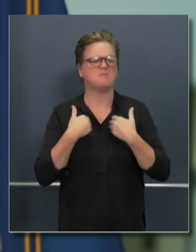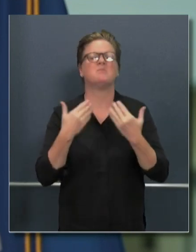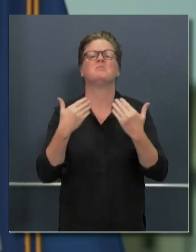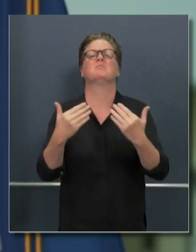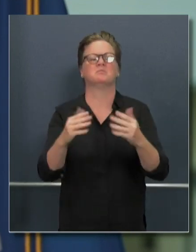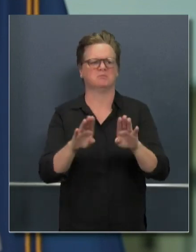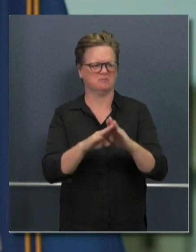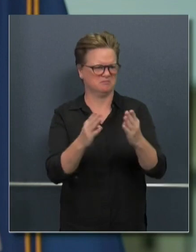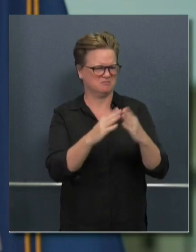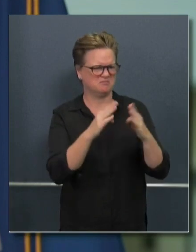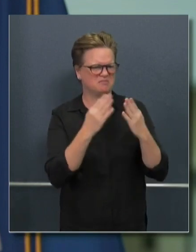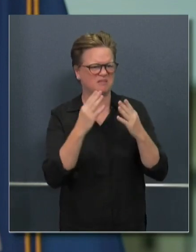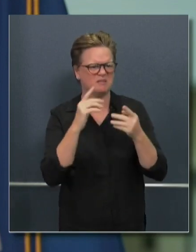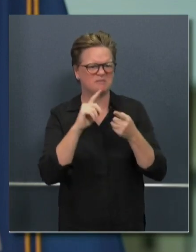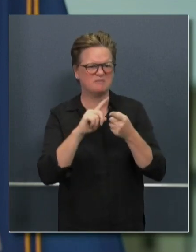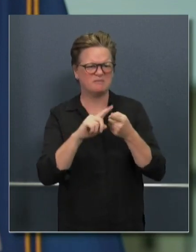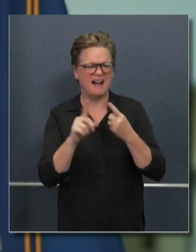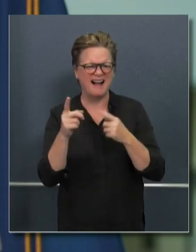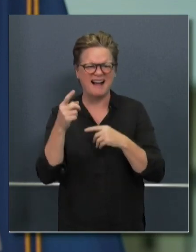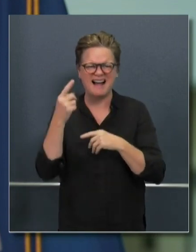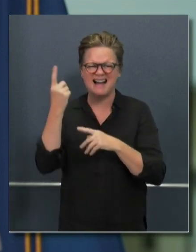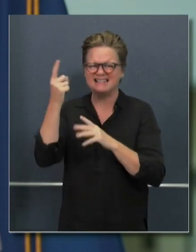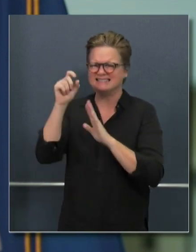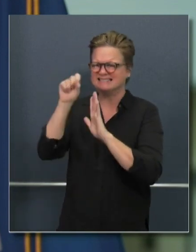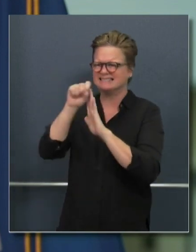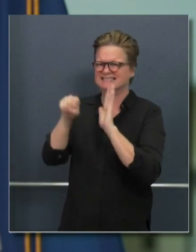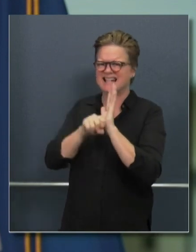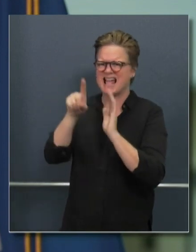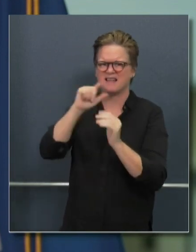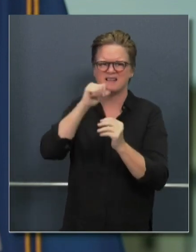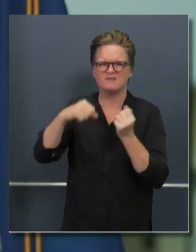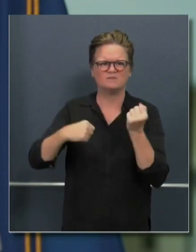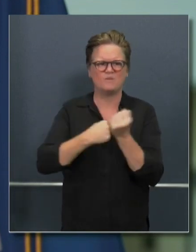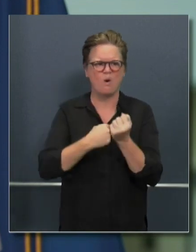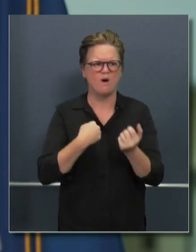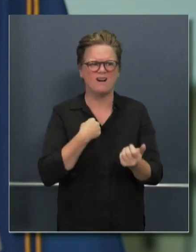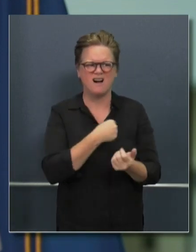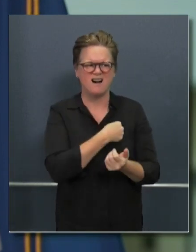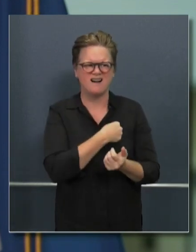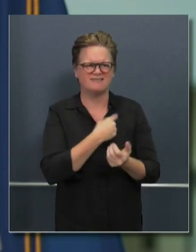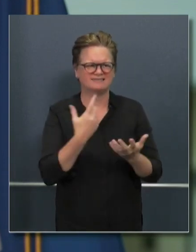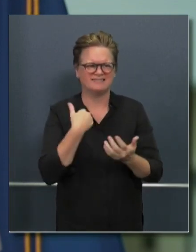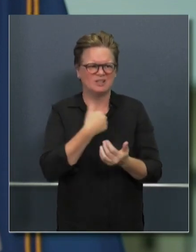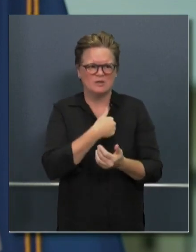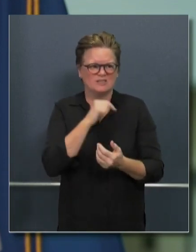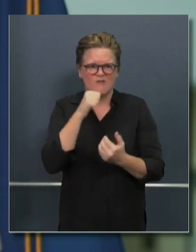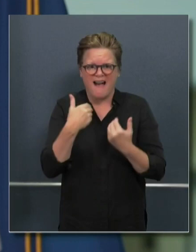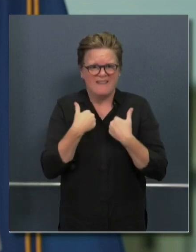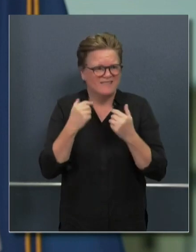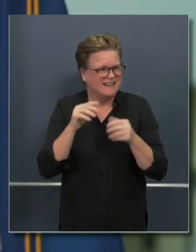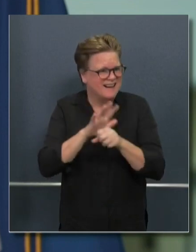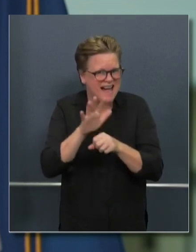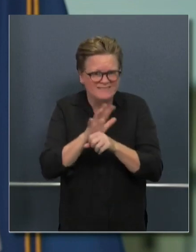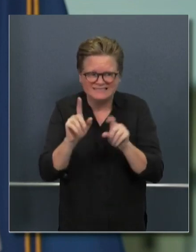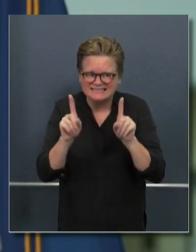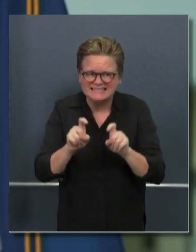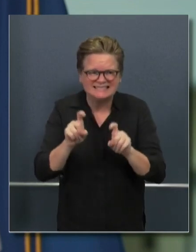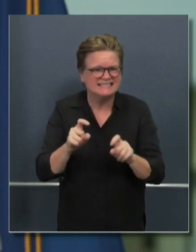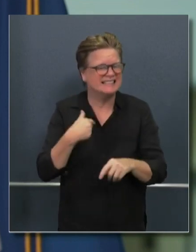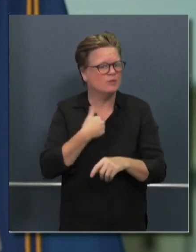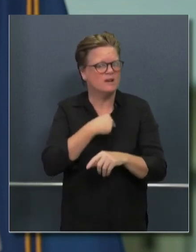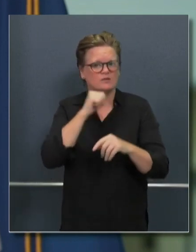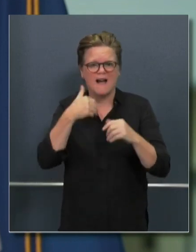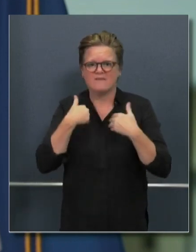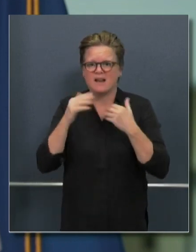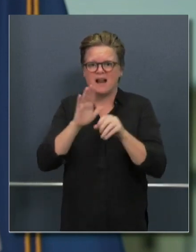and contact tracing? Well, if a county doesn't want to reopen, they don't have to reopen. Let me be crystal clear. I'll say that again. If a county health director